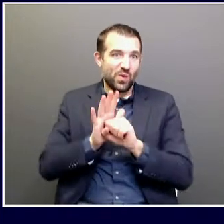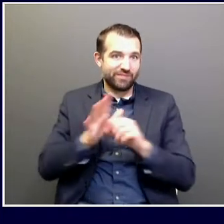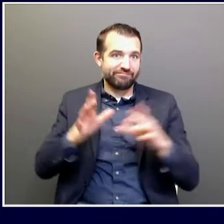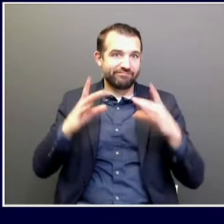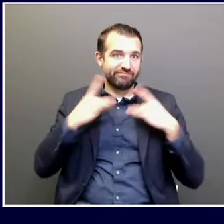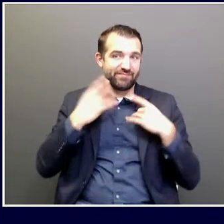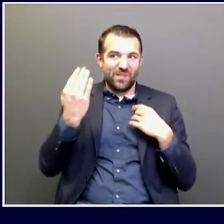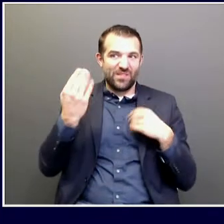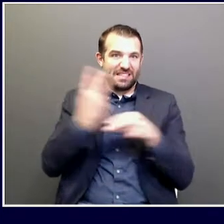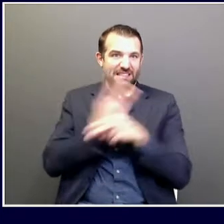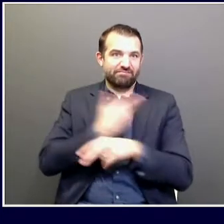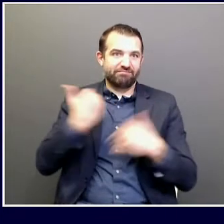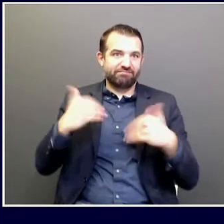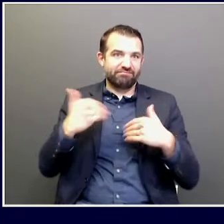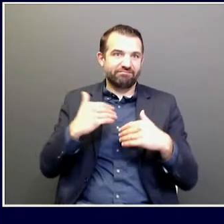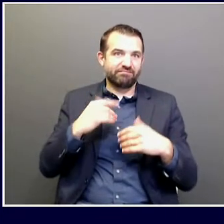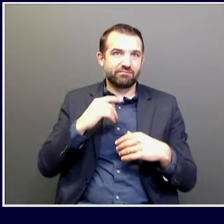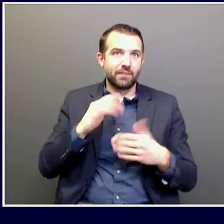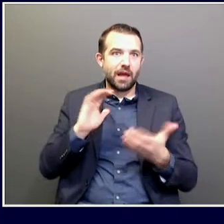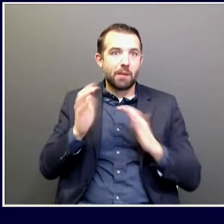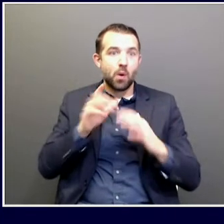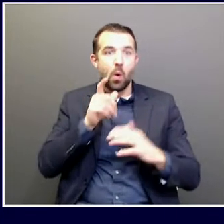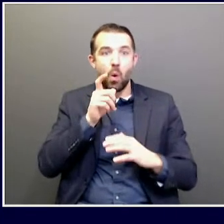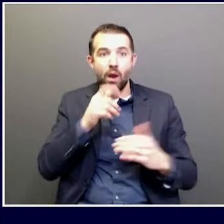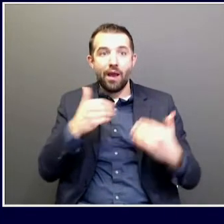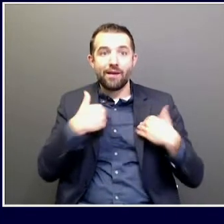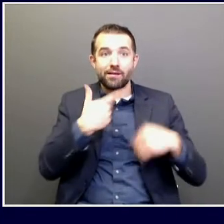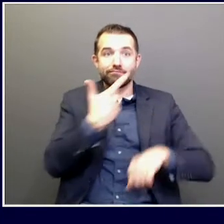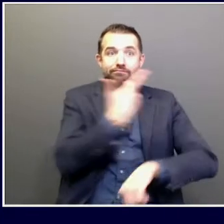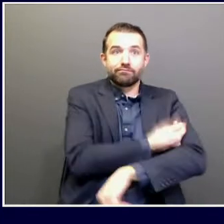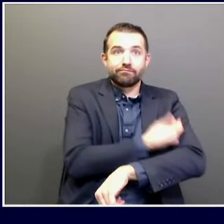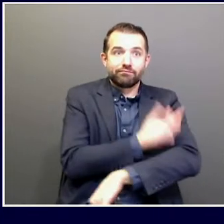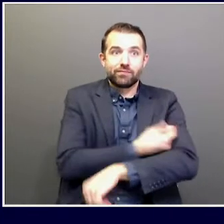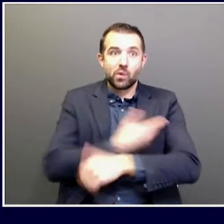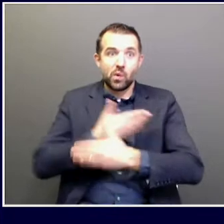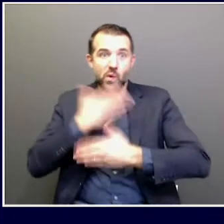14 times greater risk. That's a chance nobody should want to take.